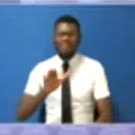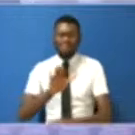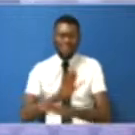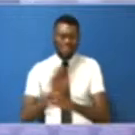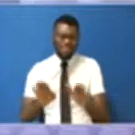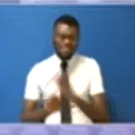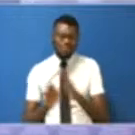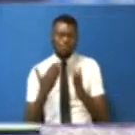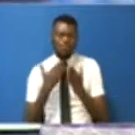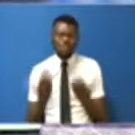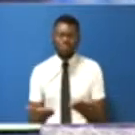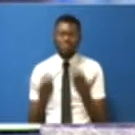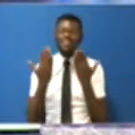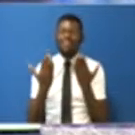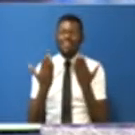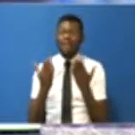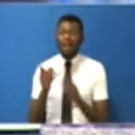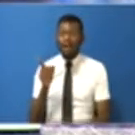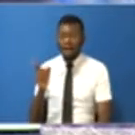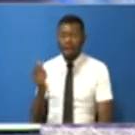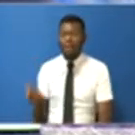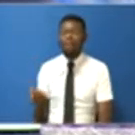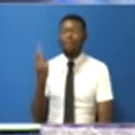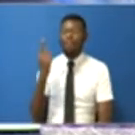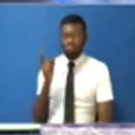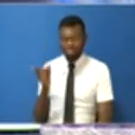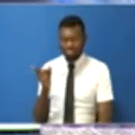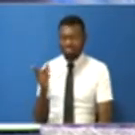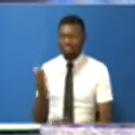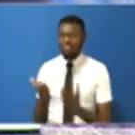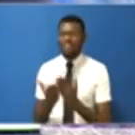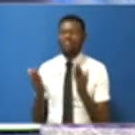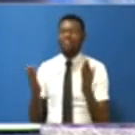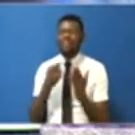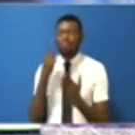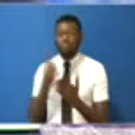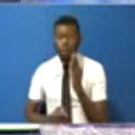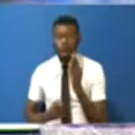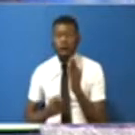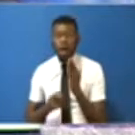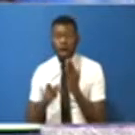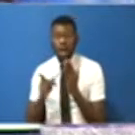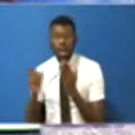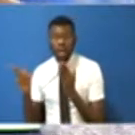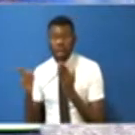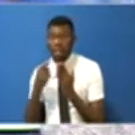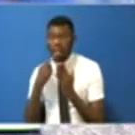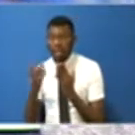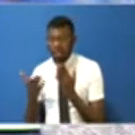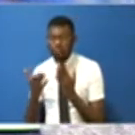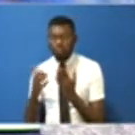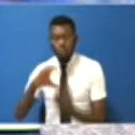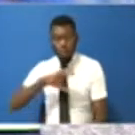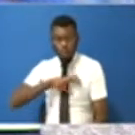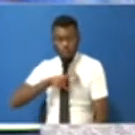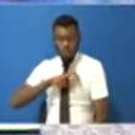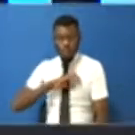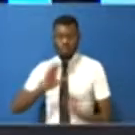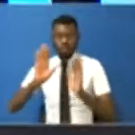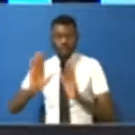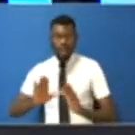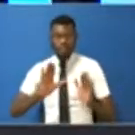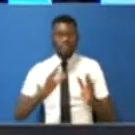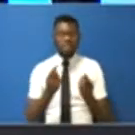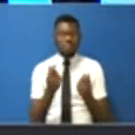your time is up on that but there was something he brought up and he said even he's he claims to be funding his own campaigns